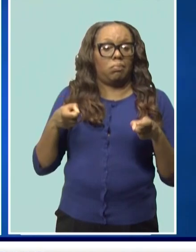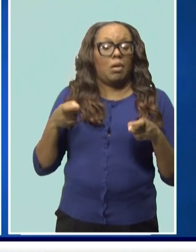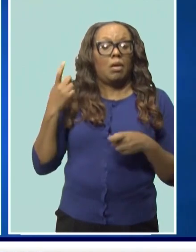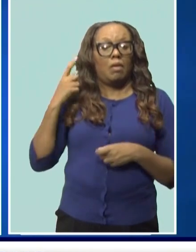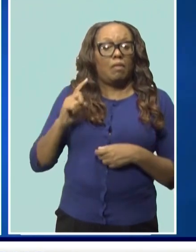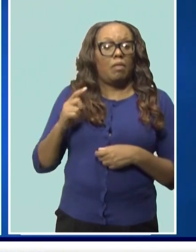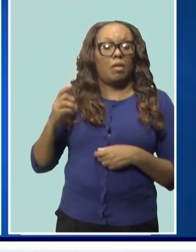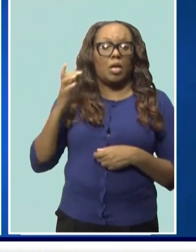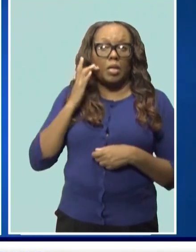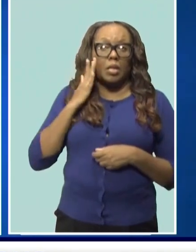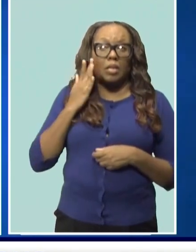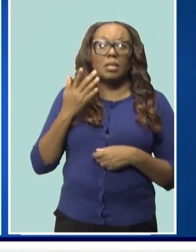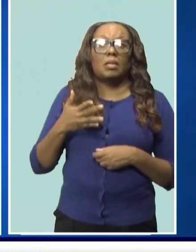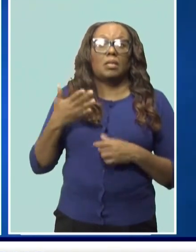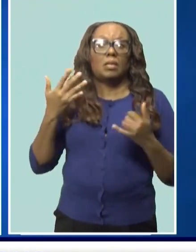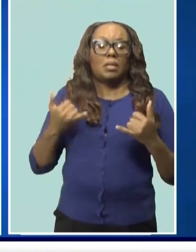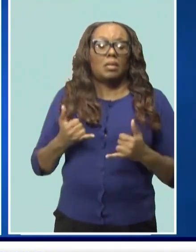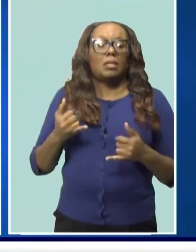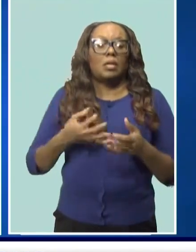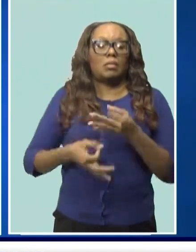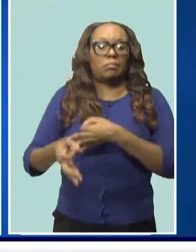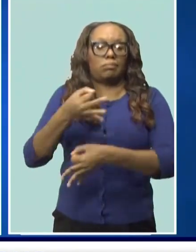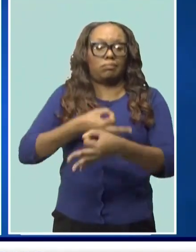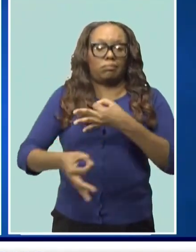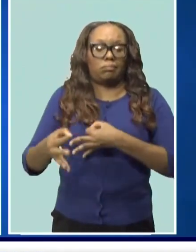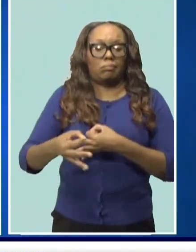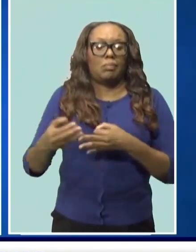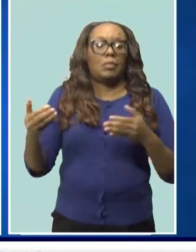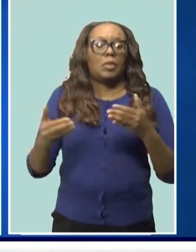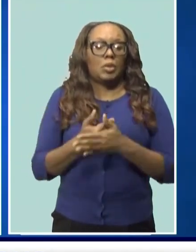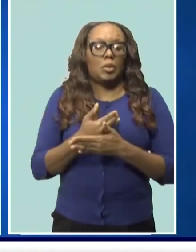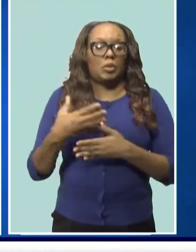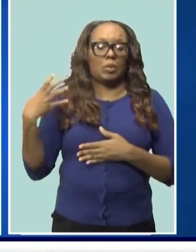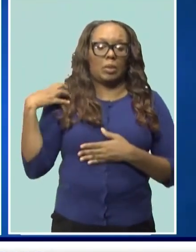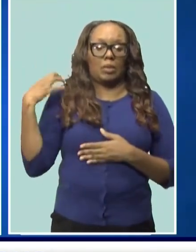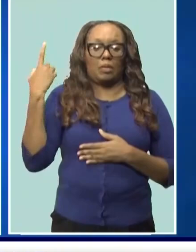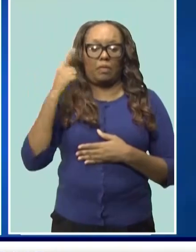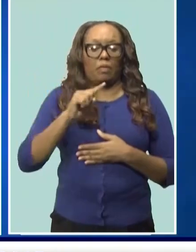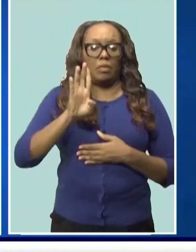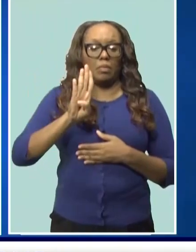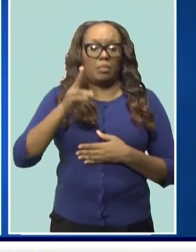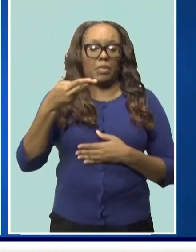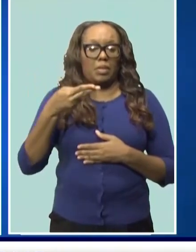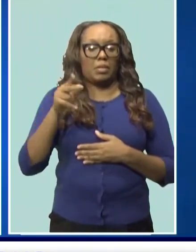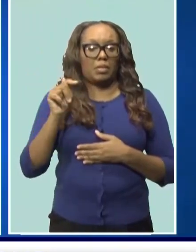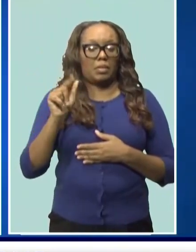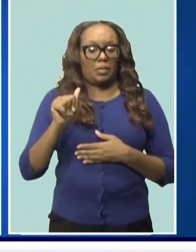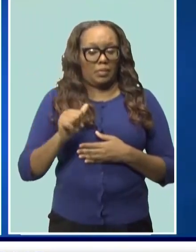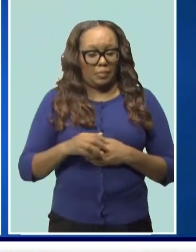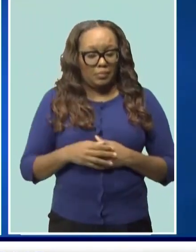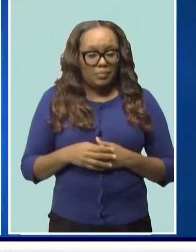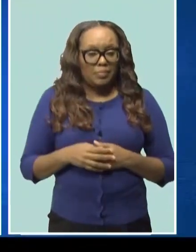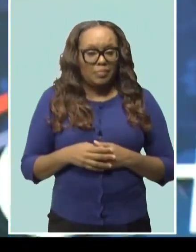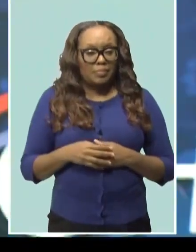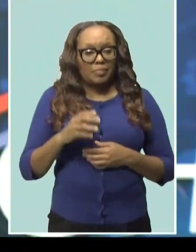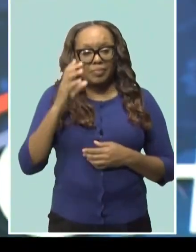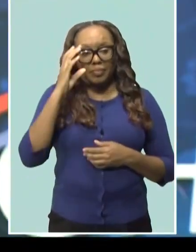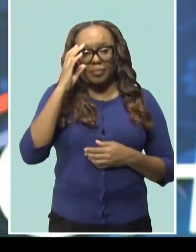Joseph, was installed as the BHTA's new chairman. Trevor Thorpe, CBC